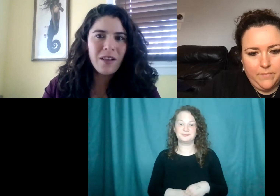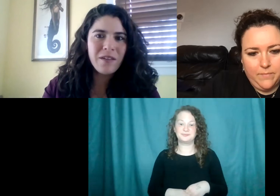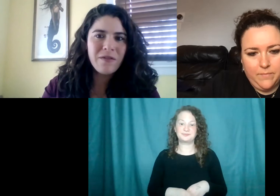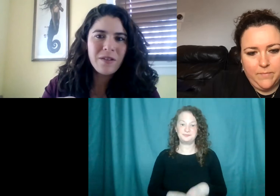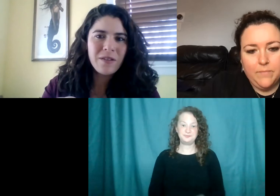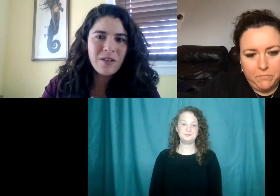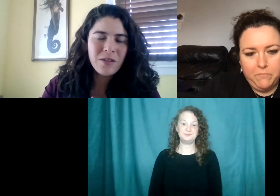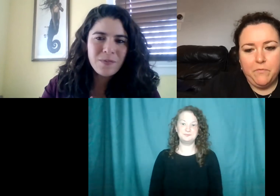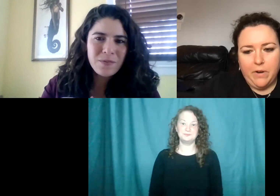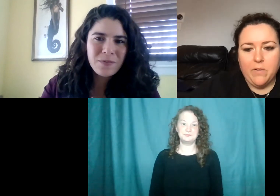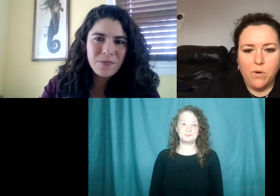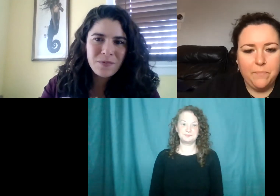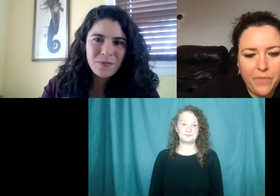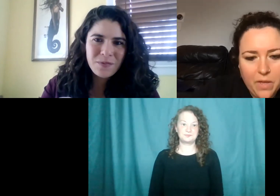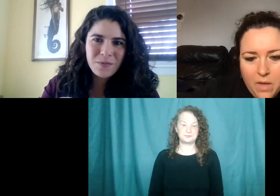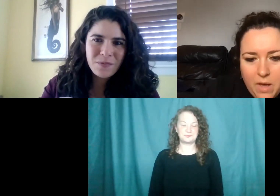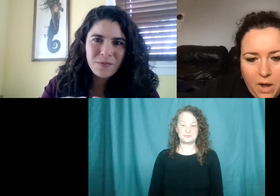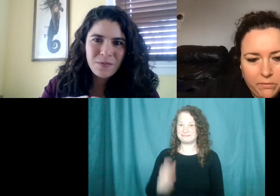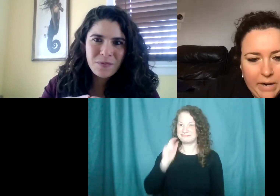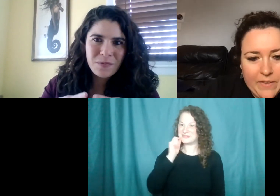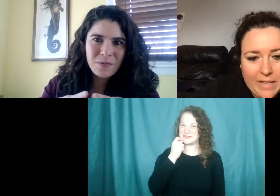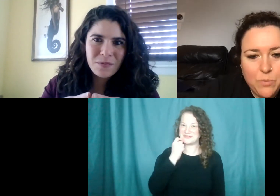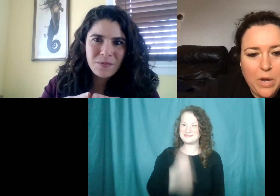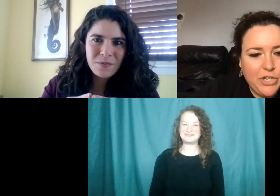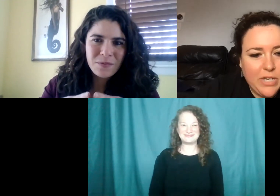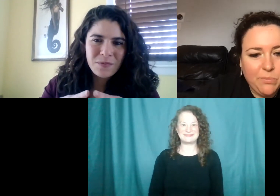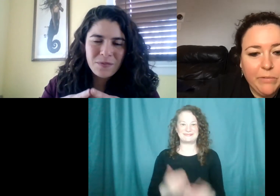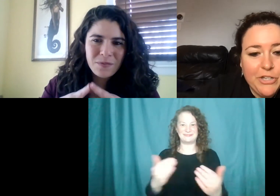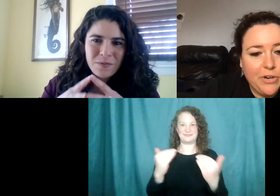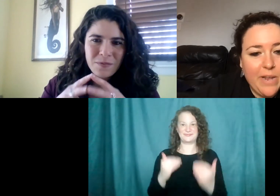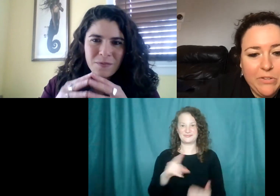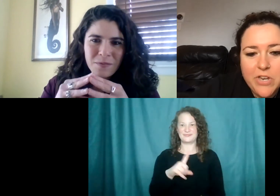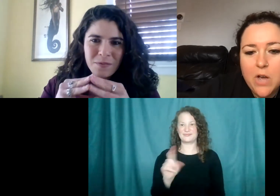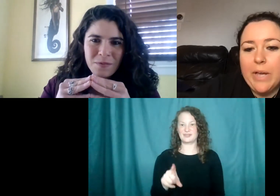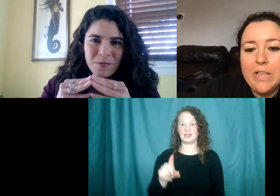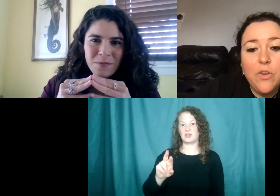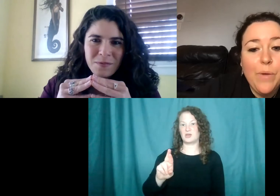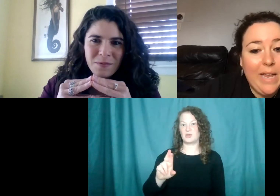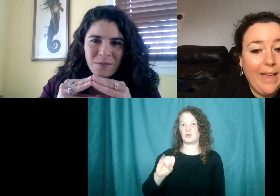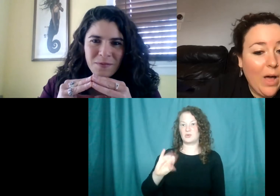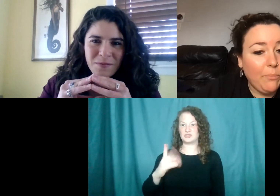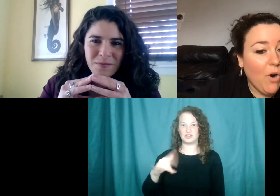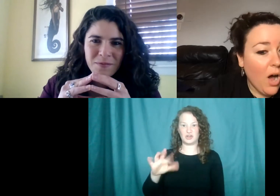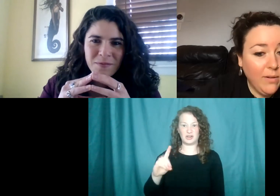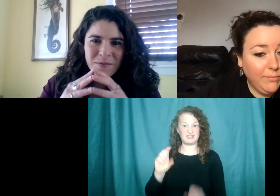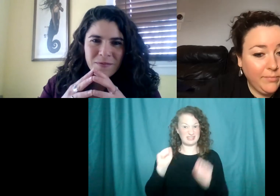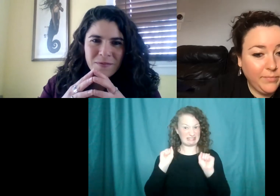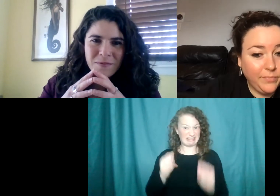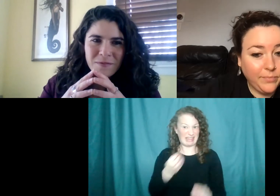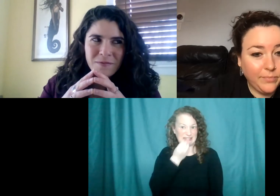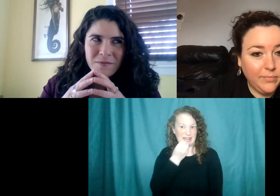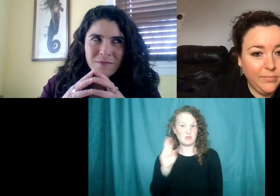animals to live. Very cool. All right. The next question is from Richard. He wants to know, can you eat kelp raw?